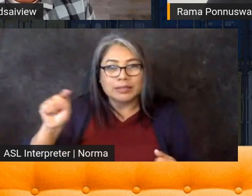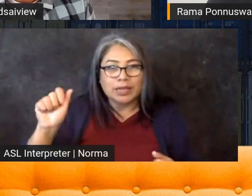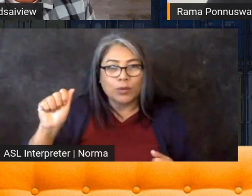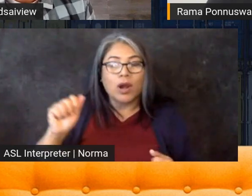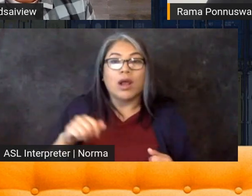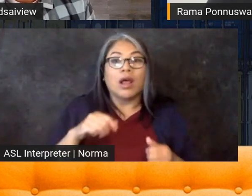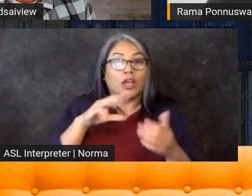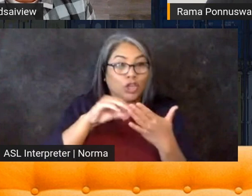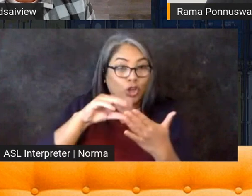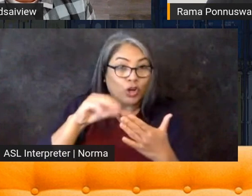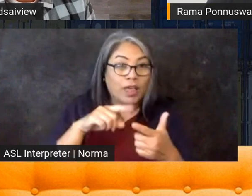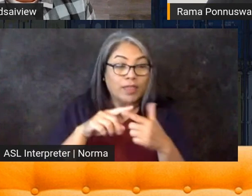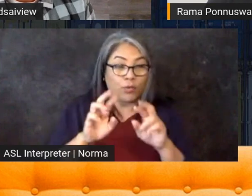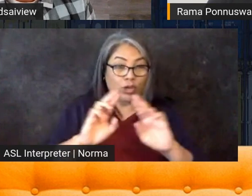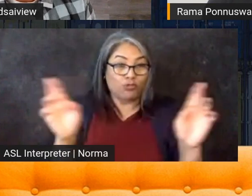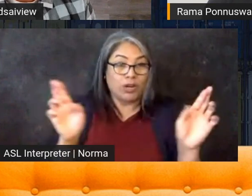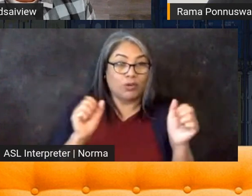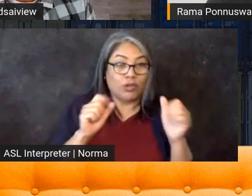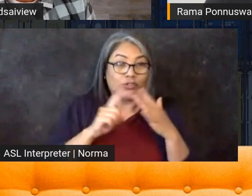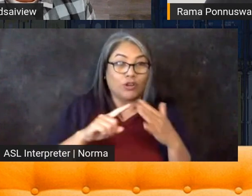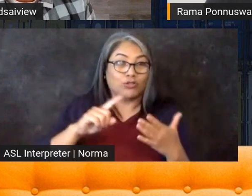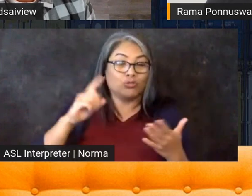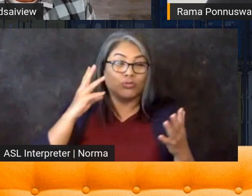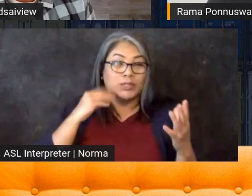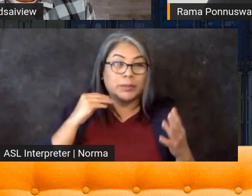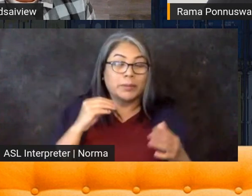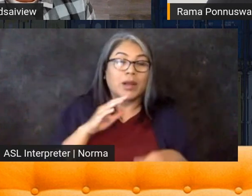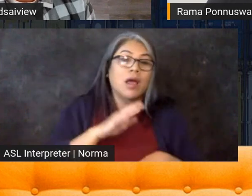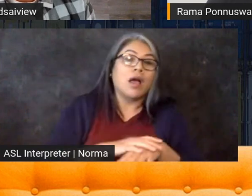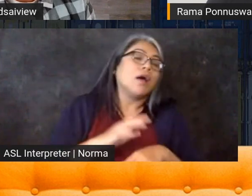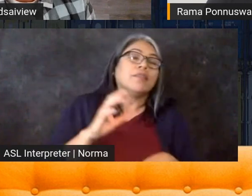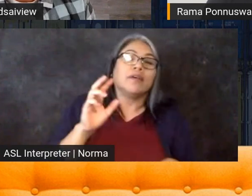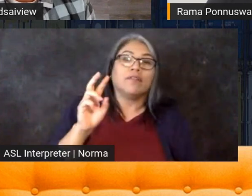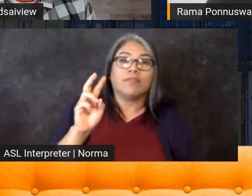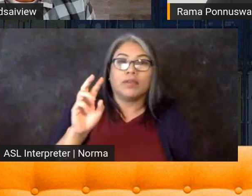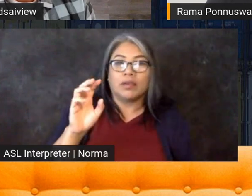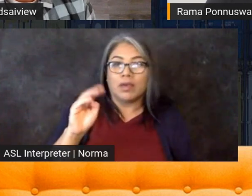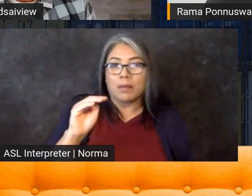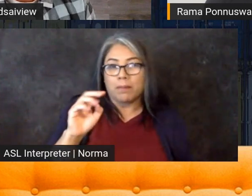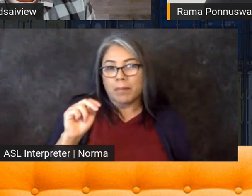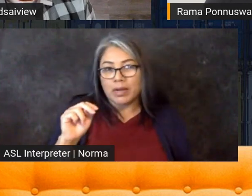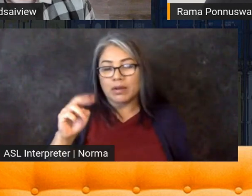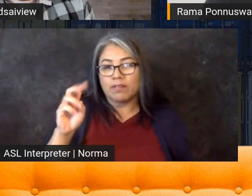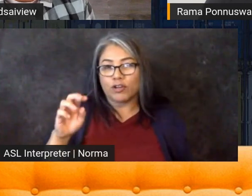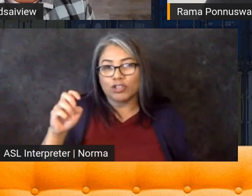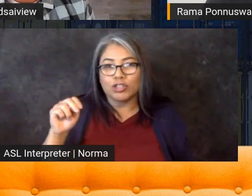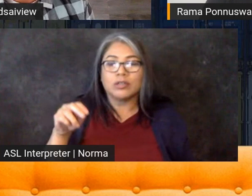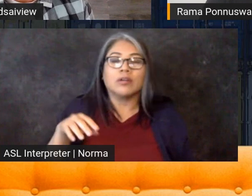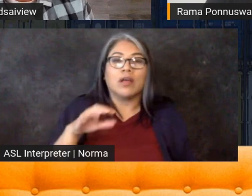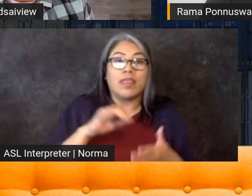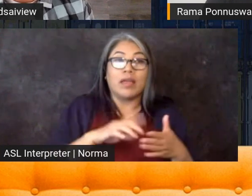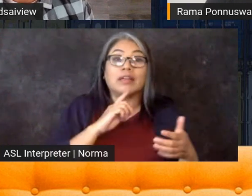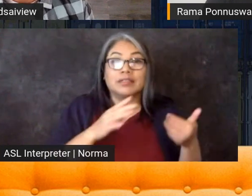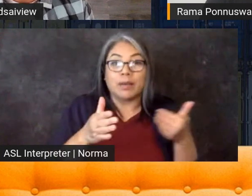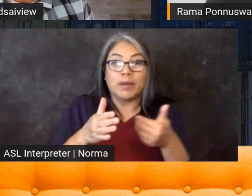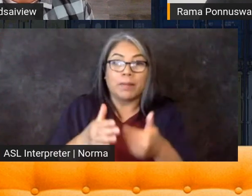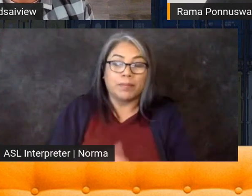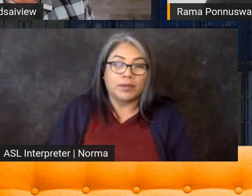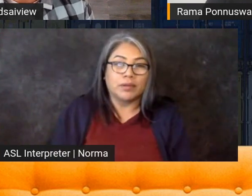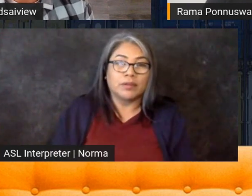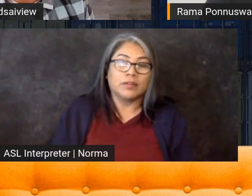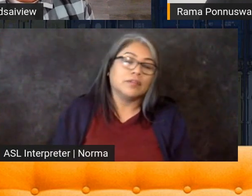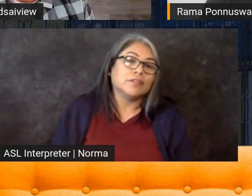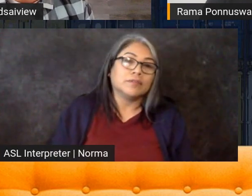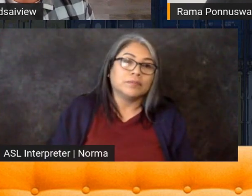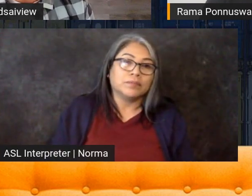start to experiment on the VMware version or even the bare metal version that is coming up. Excellent. So for developers that just want